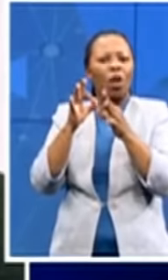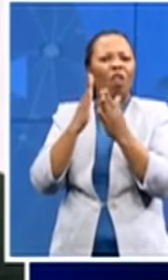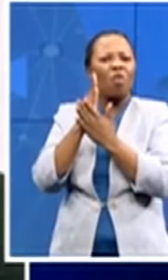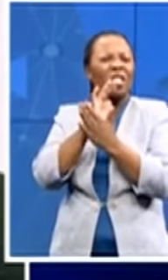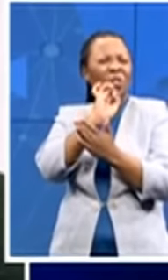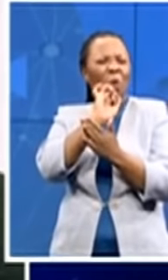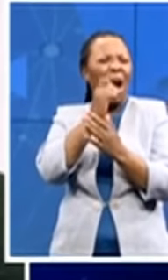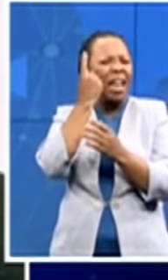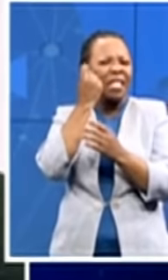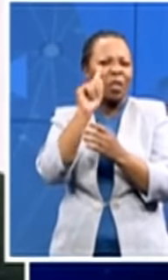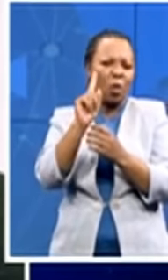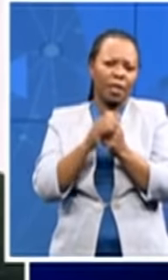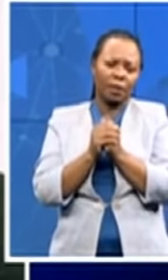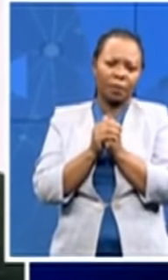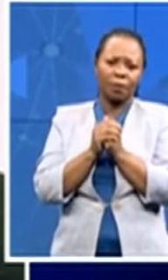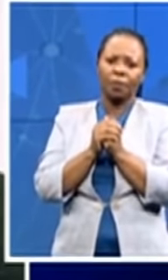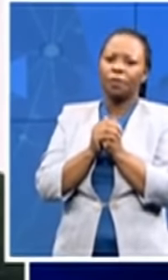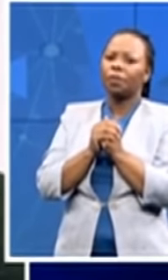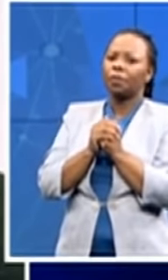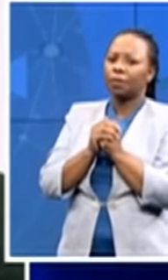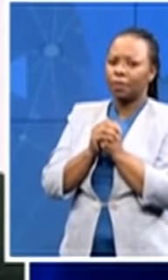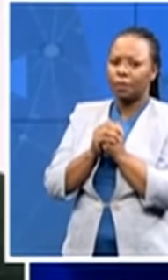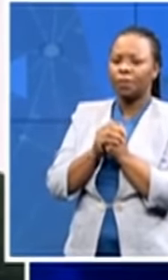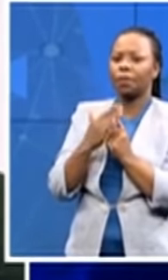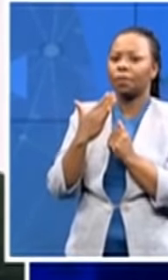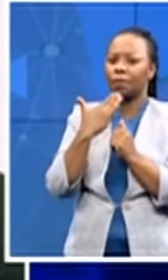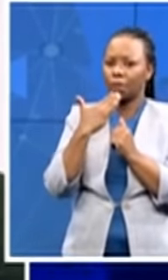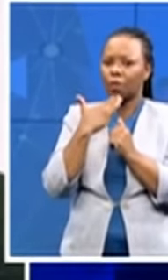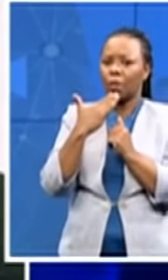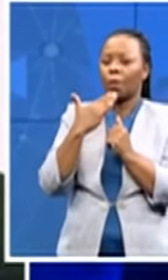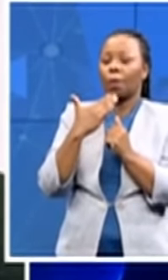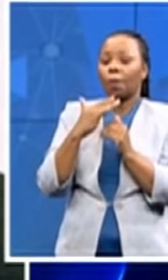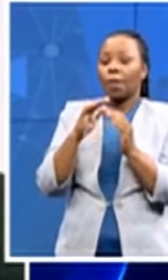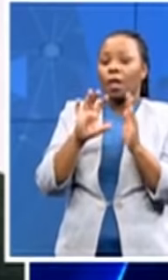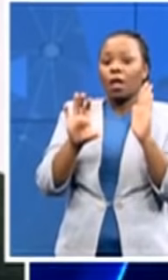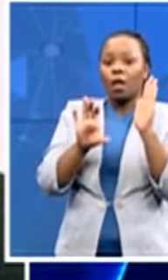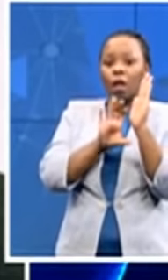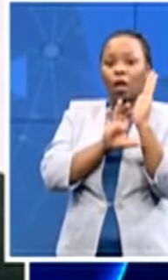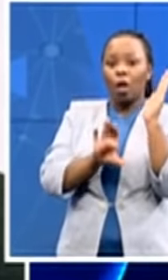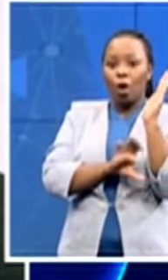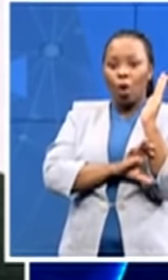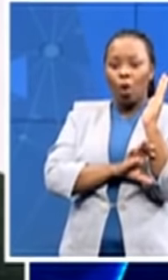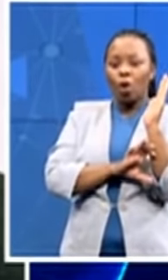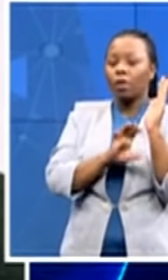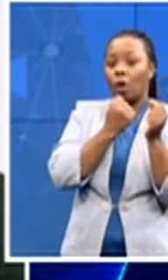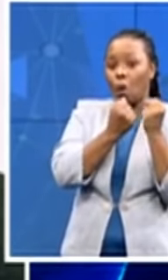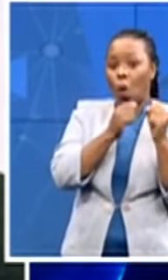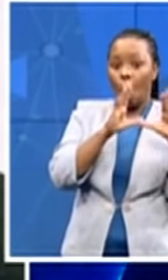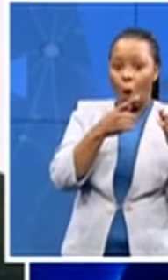to note is that when the court asked the parties to file this